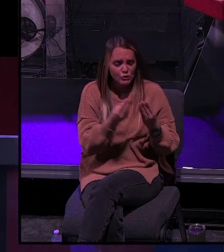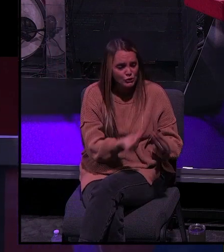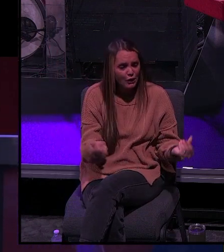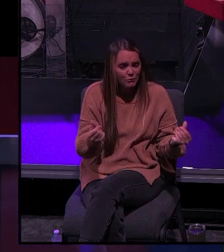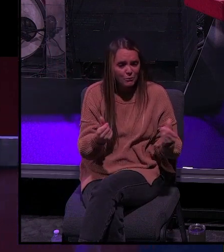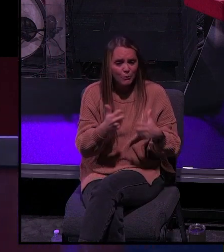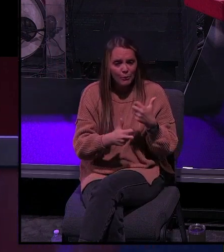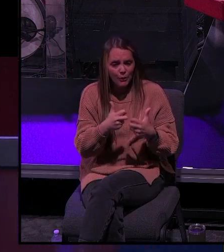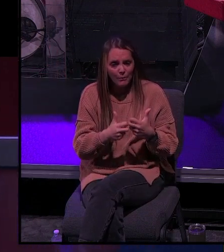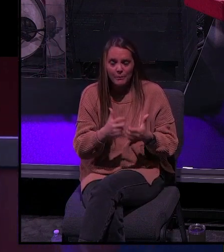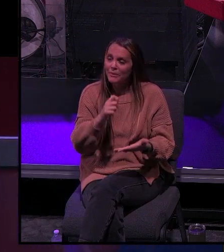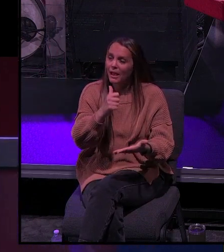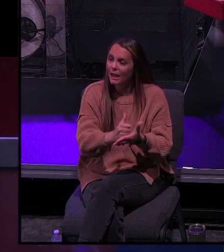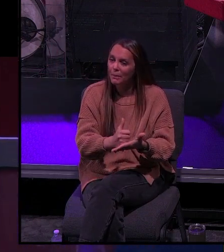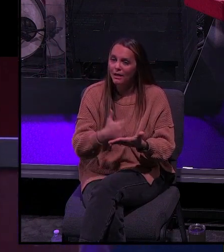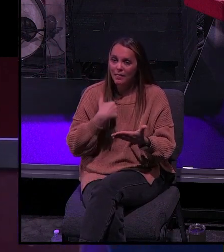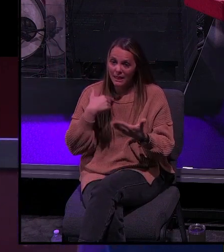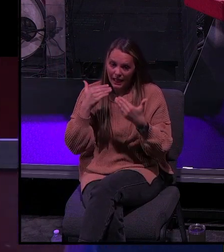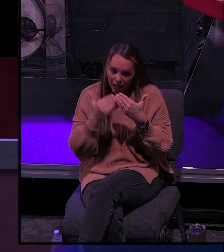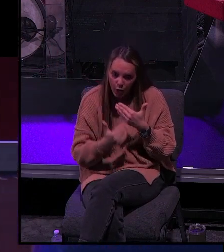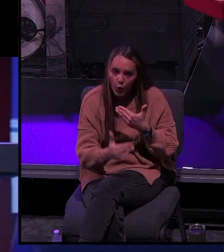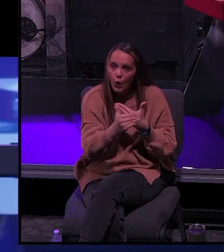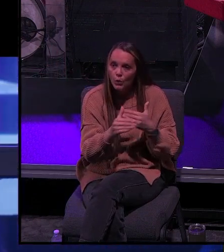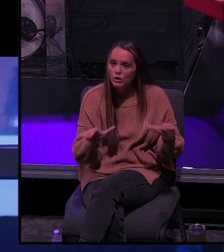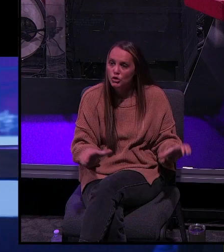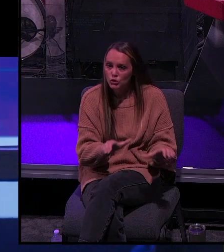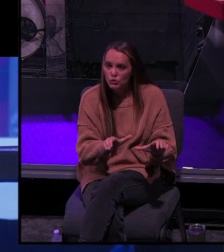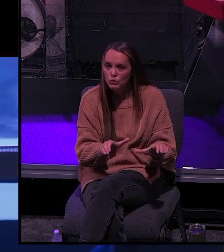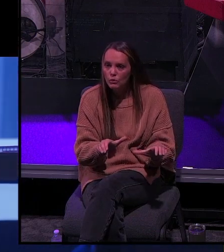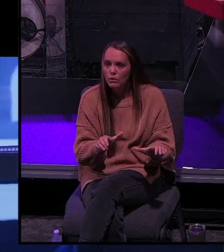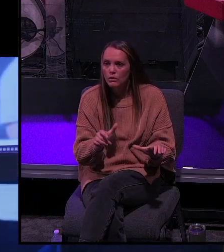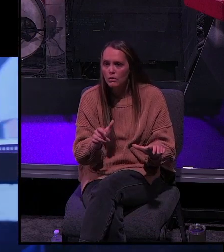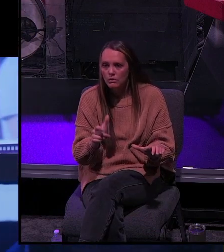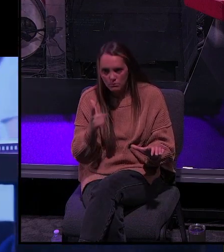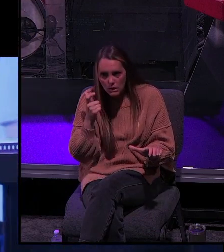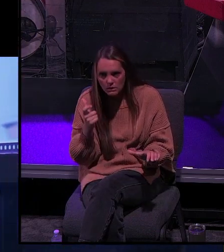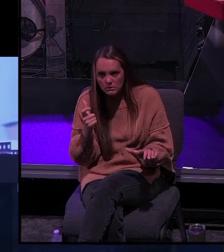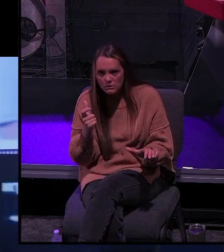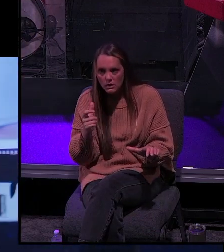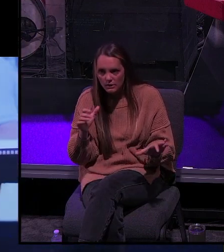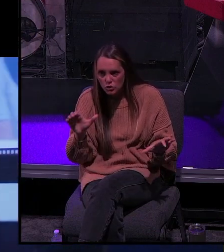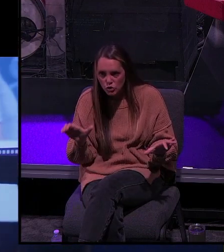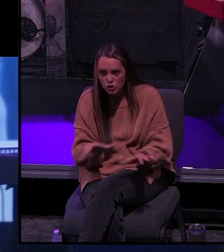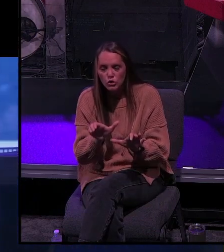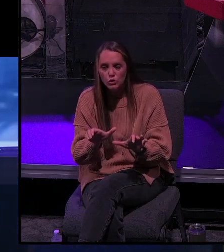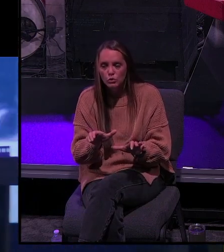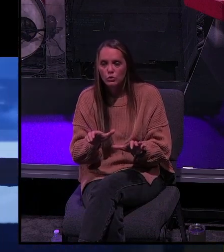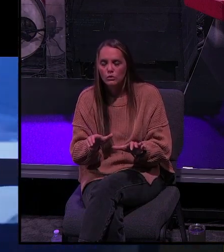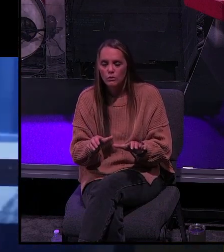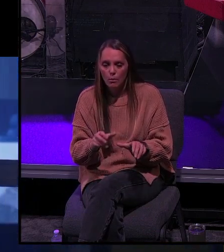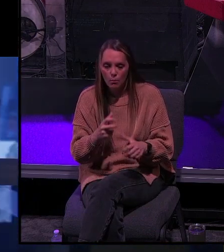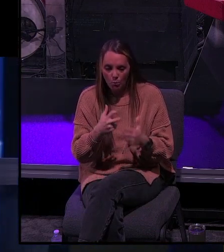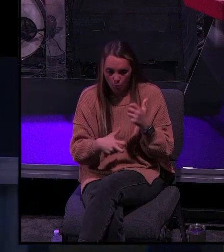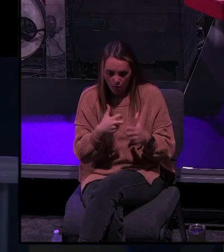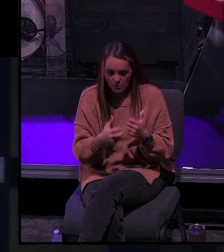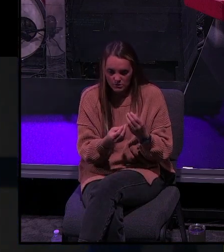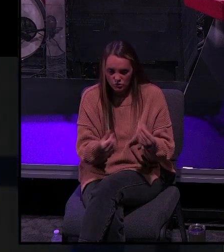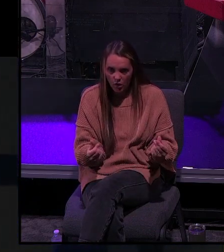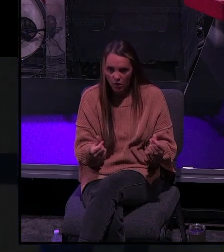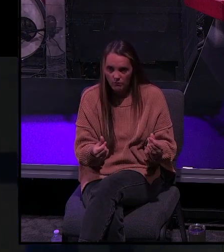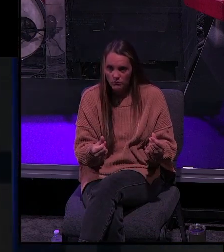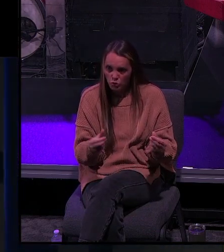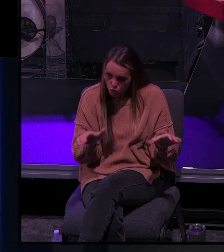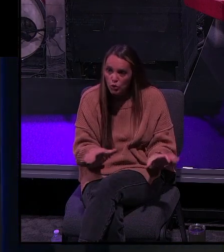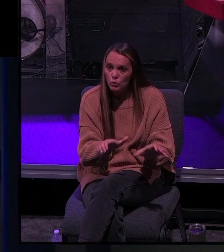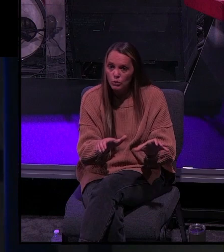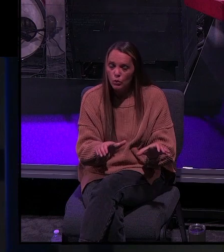and I do something. I take some action because that's what you do. That's how you solve problems. That's how you be responsible, right?